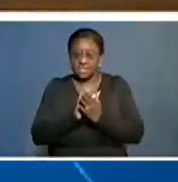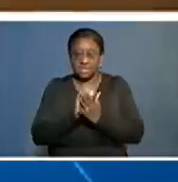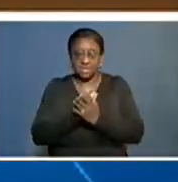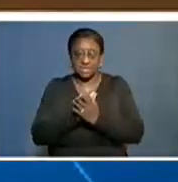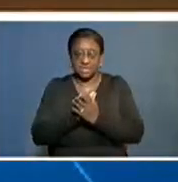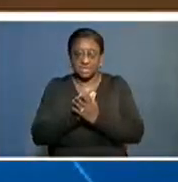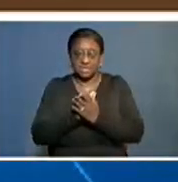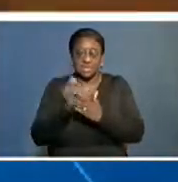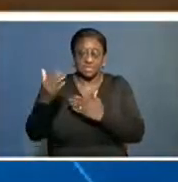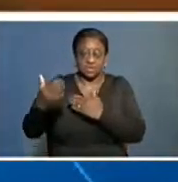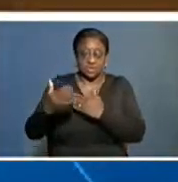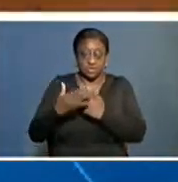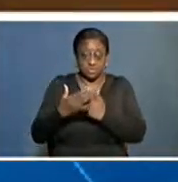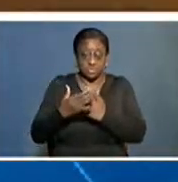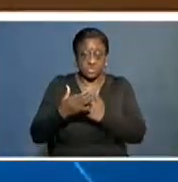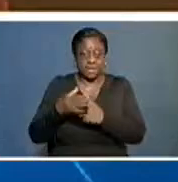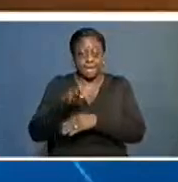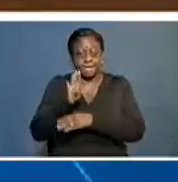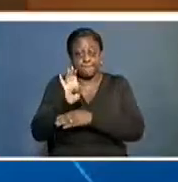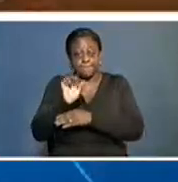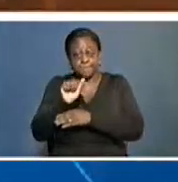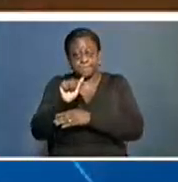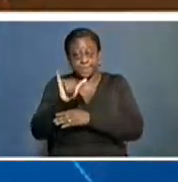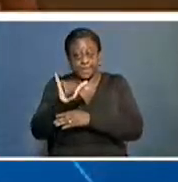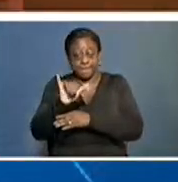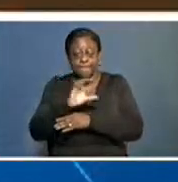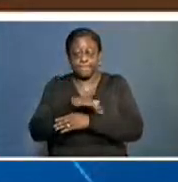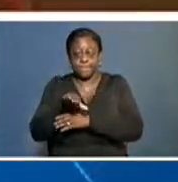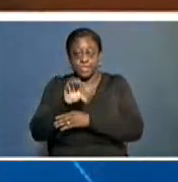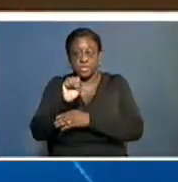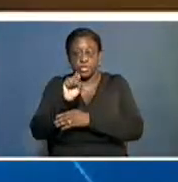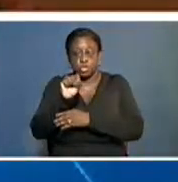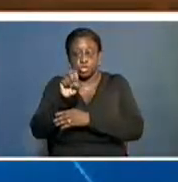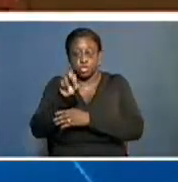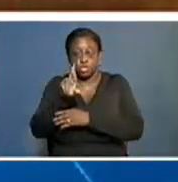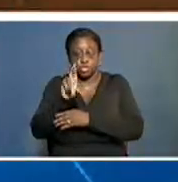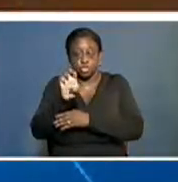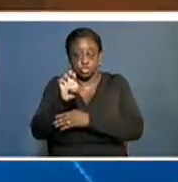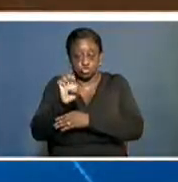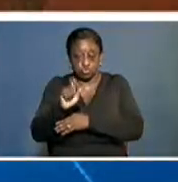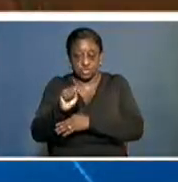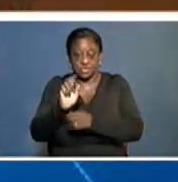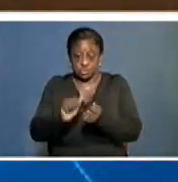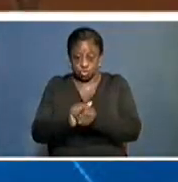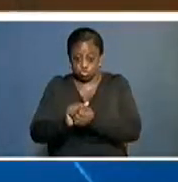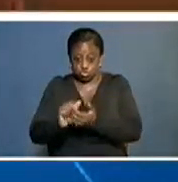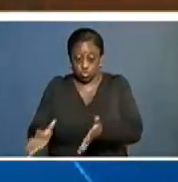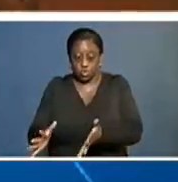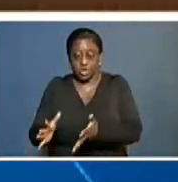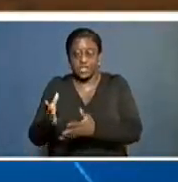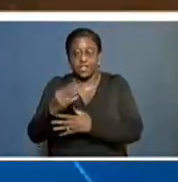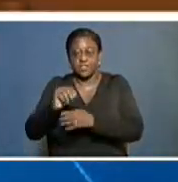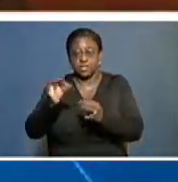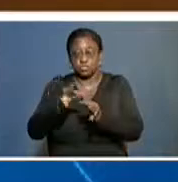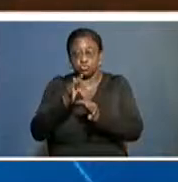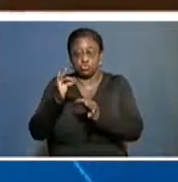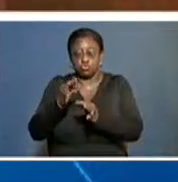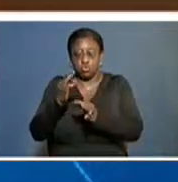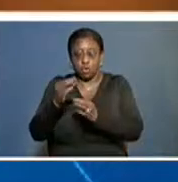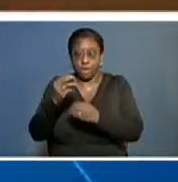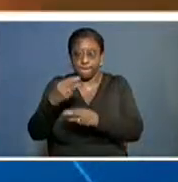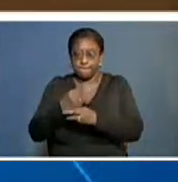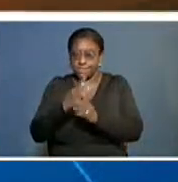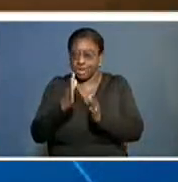history nears. The Bay Street fire that gutted the world-famous straw market. As Celestine Enyas, president of the Straw